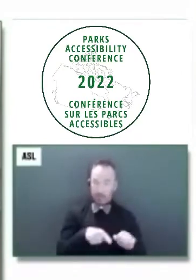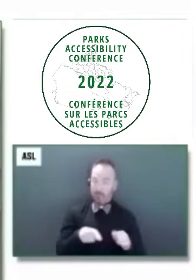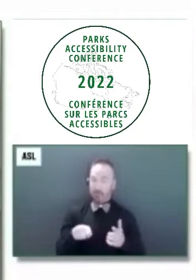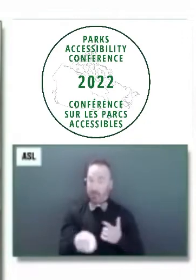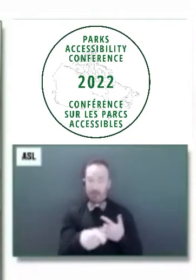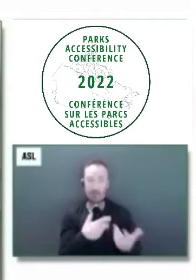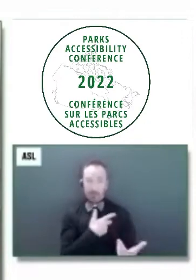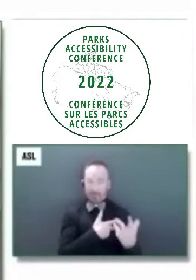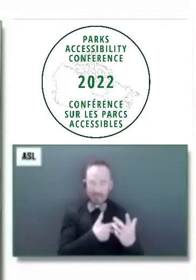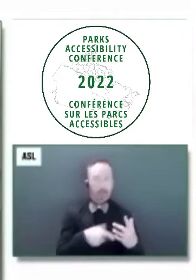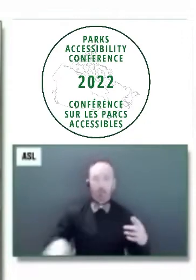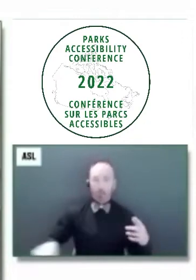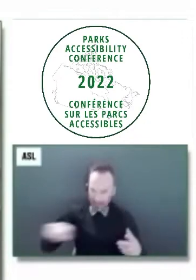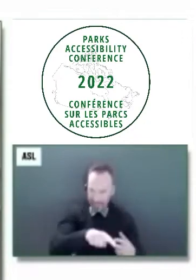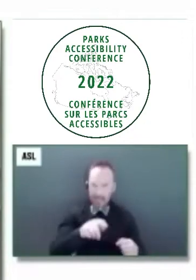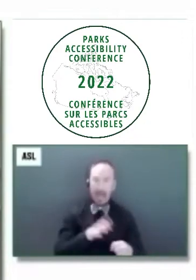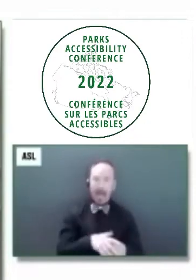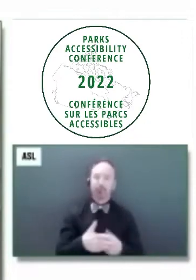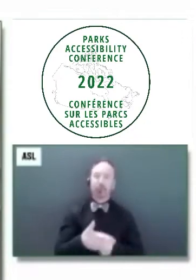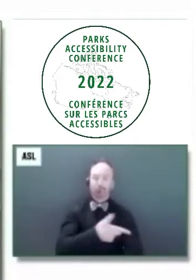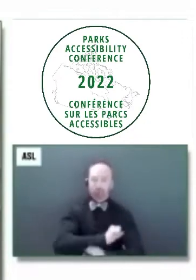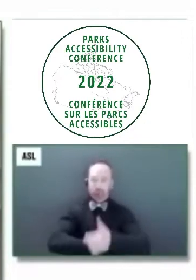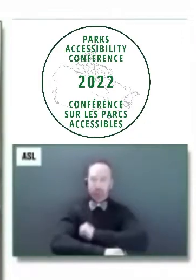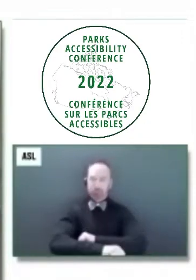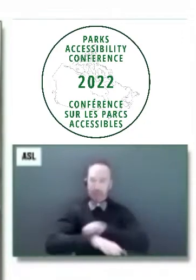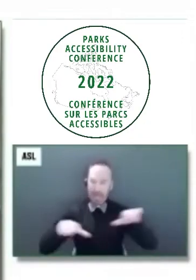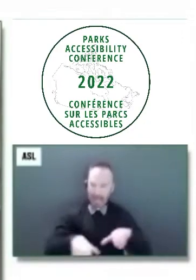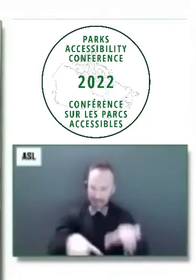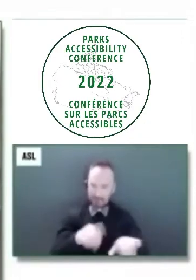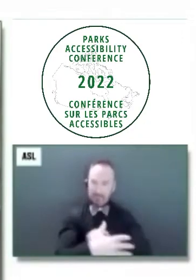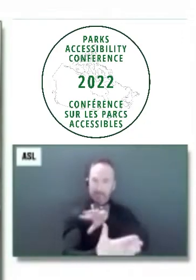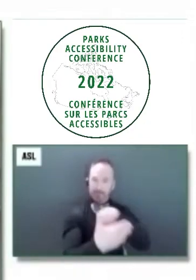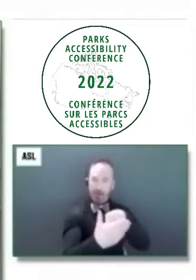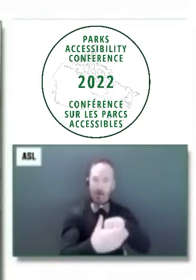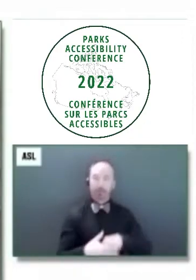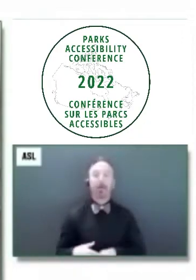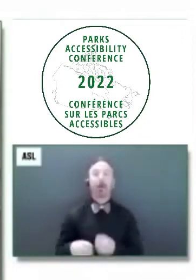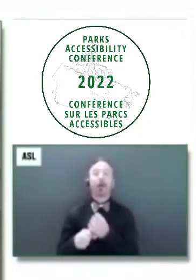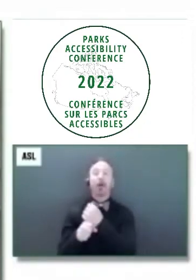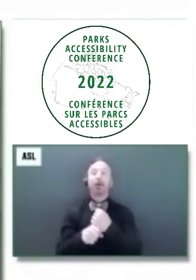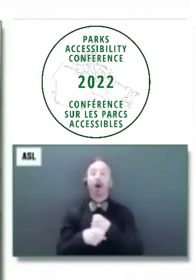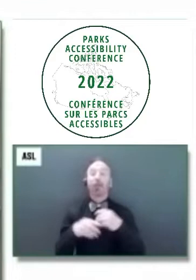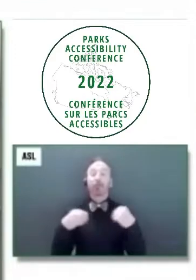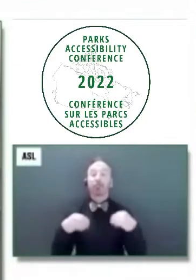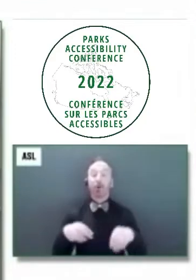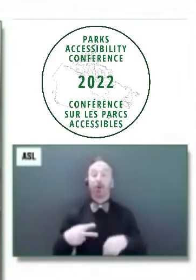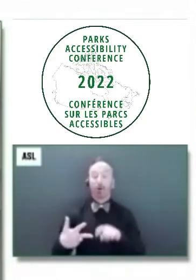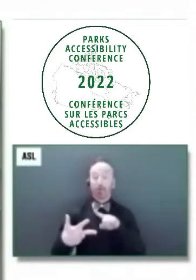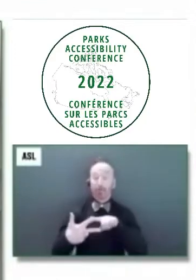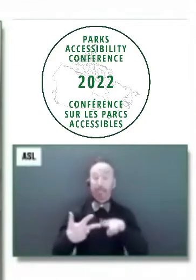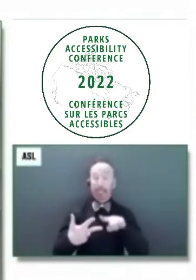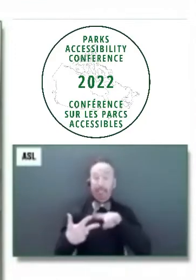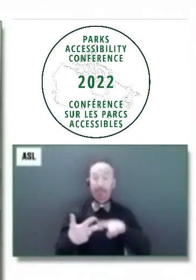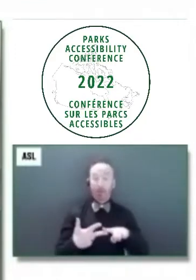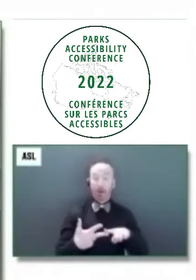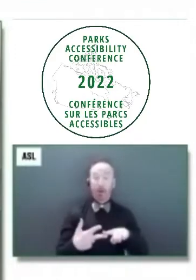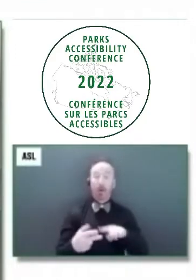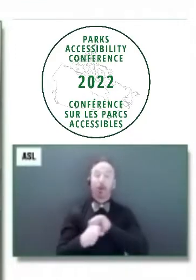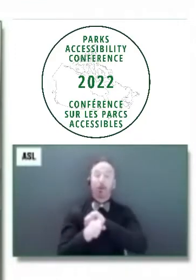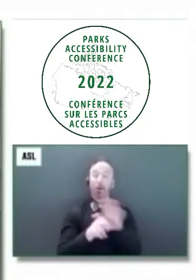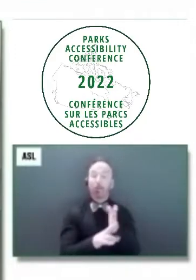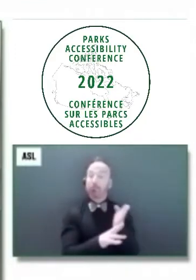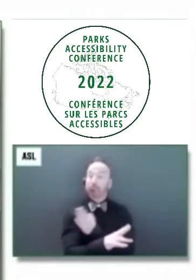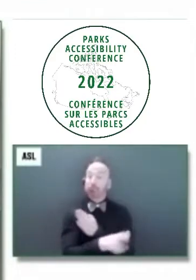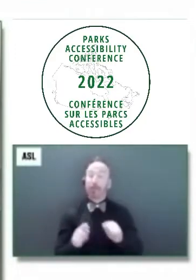an active role in shaping. Coffee shops number two and three, pre-pandemic, were also great examples of accessibility by design, in